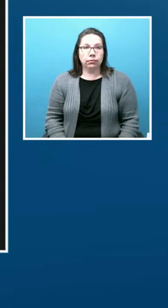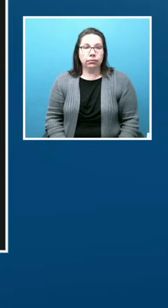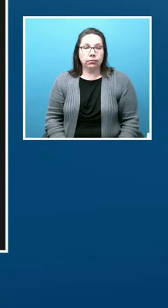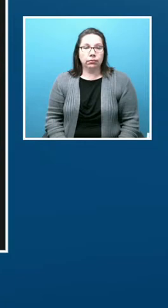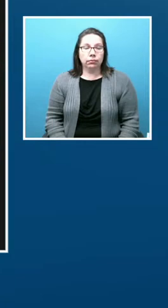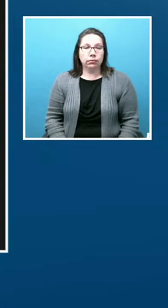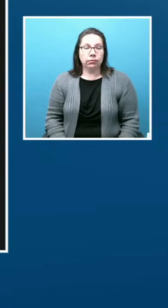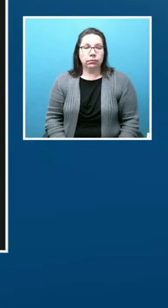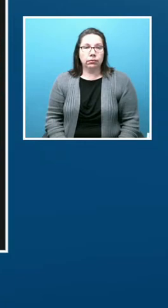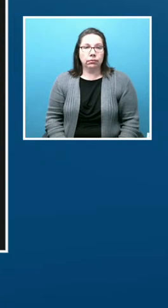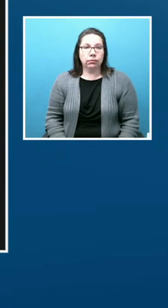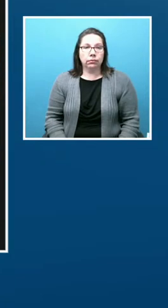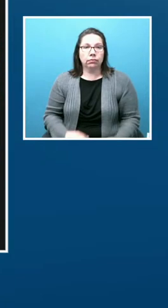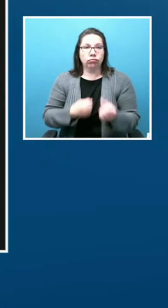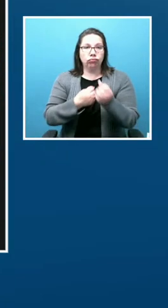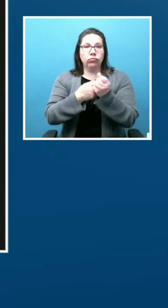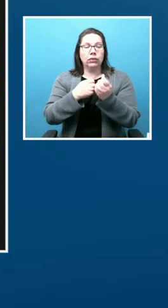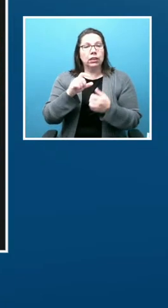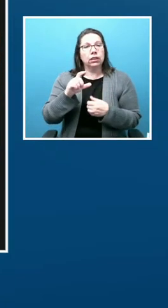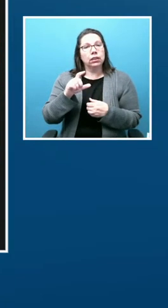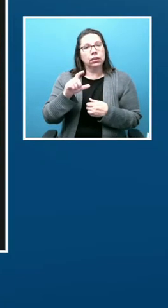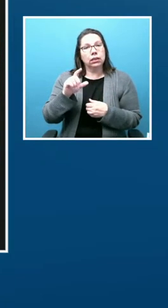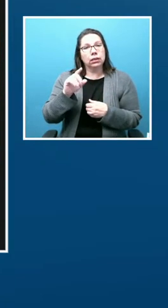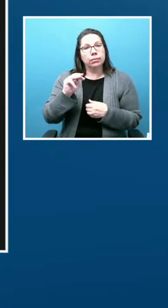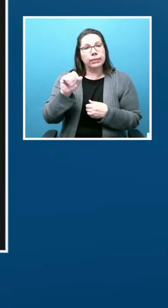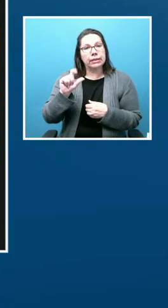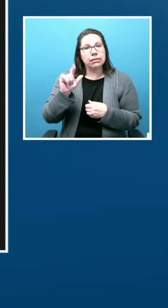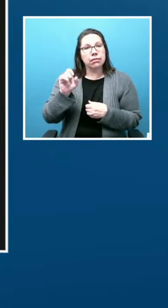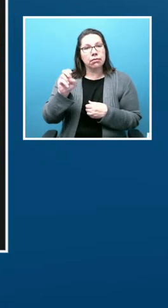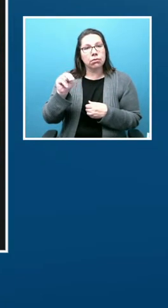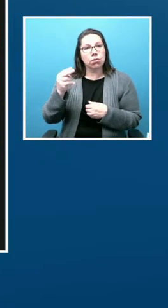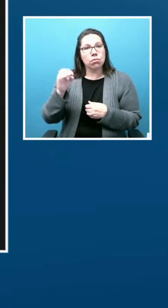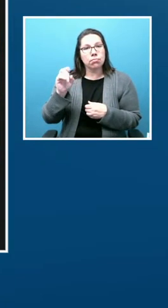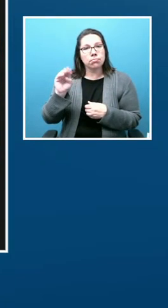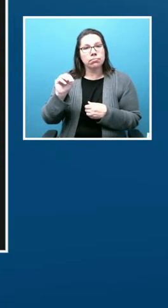Ms. Leon Hong? In favor of the